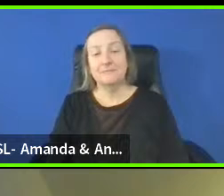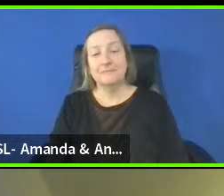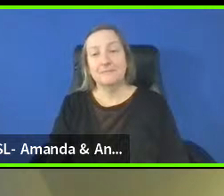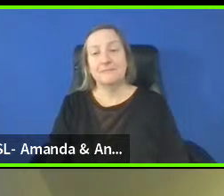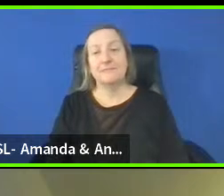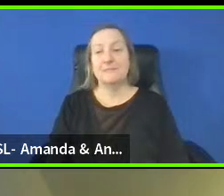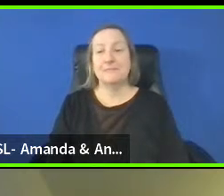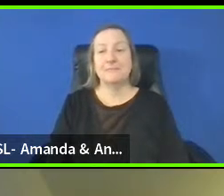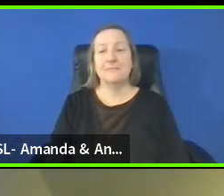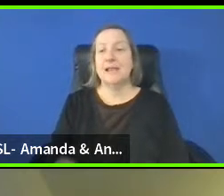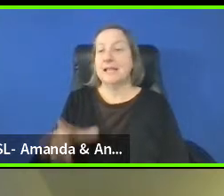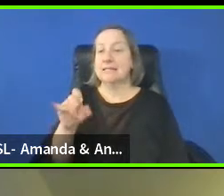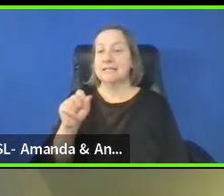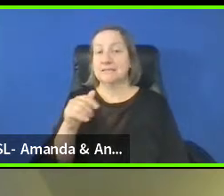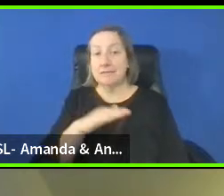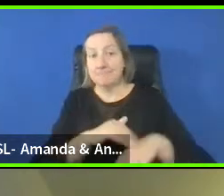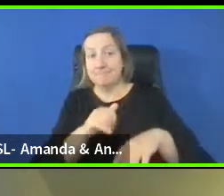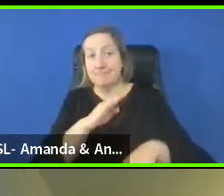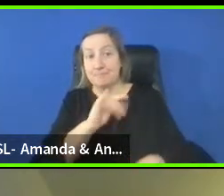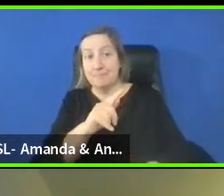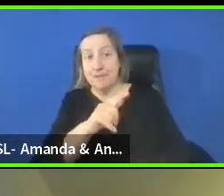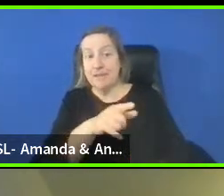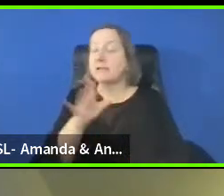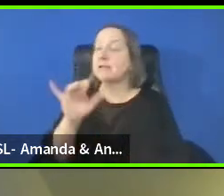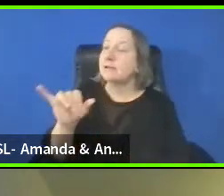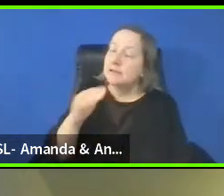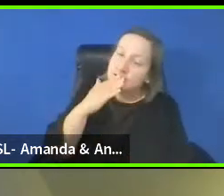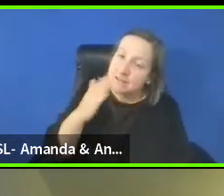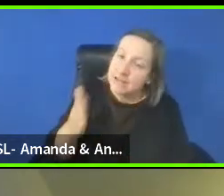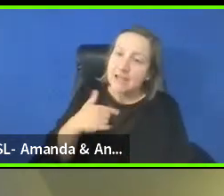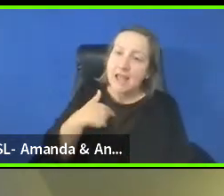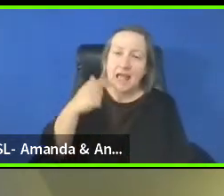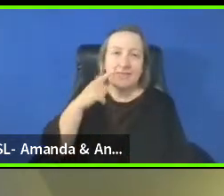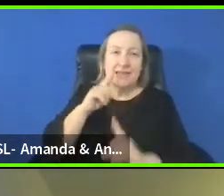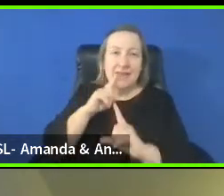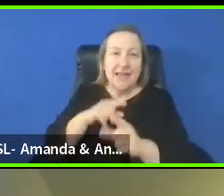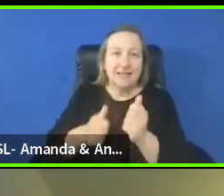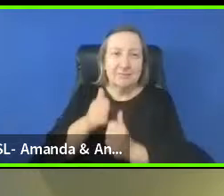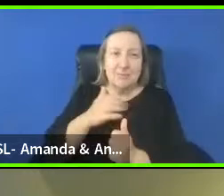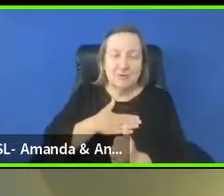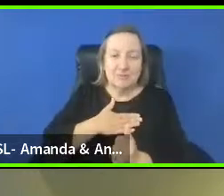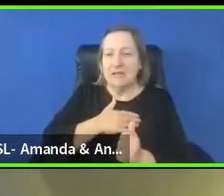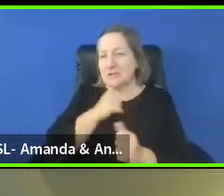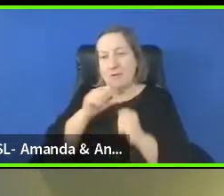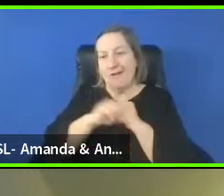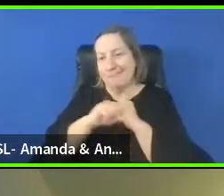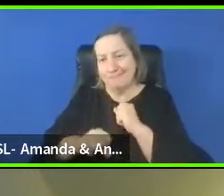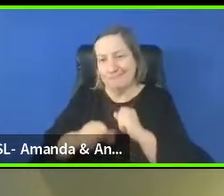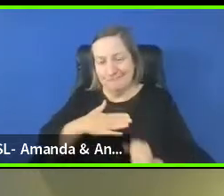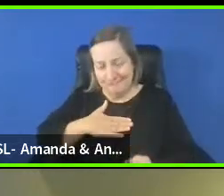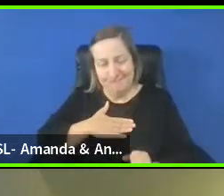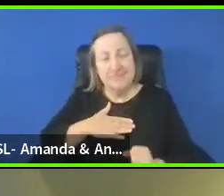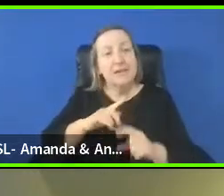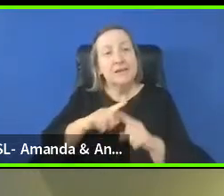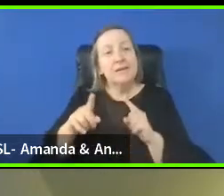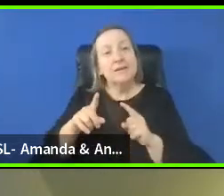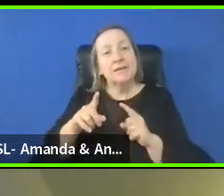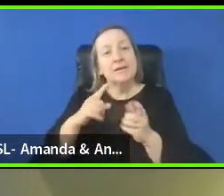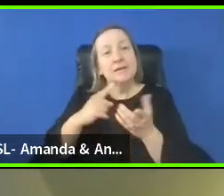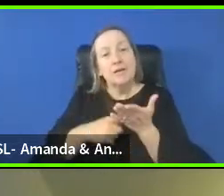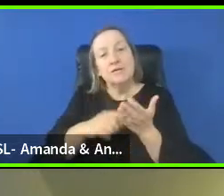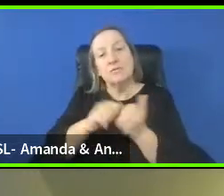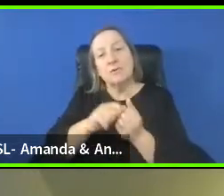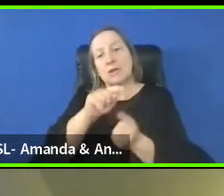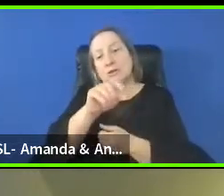Bill? Okay, thanks. I think we answered most of it, so I won't be too long. But in your conversation with Tom and the